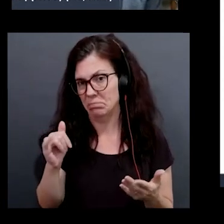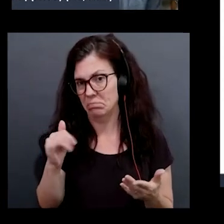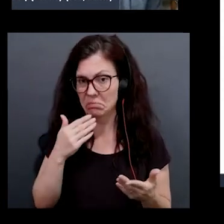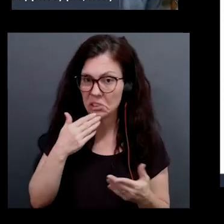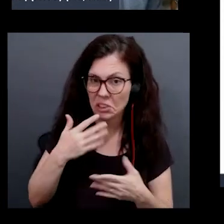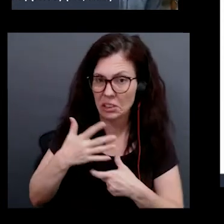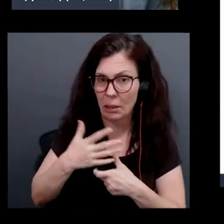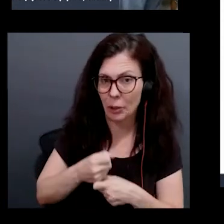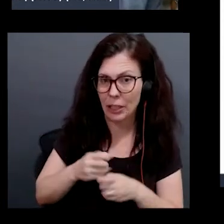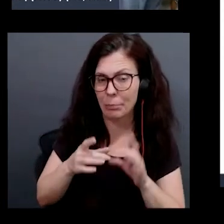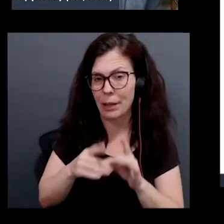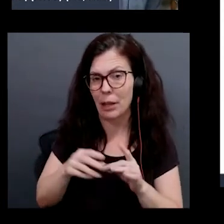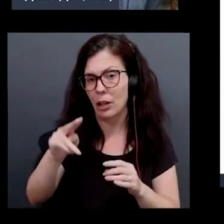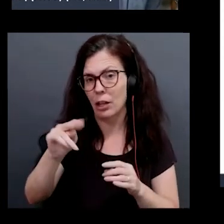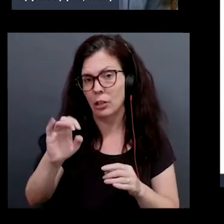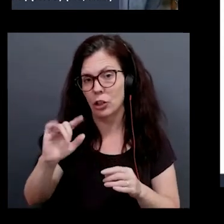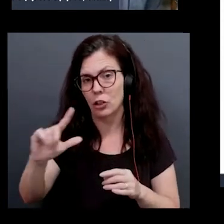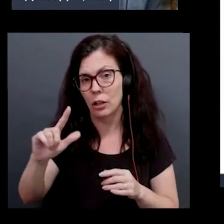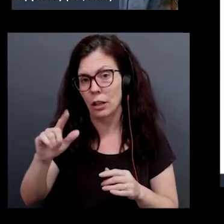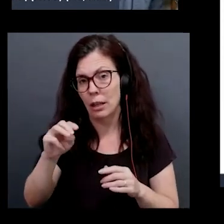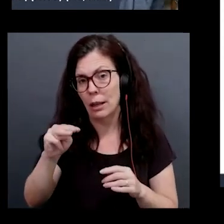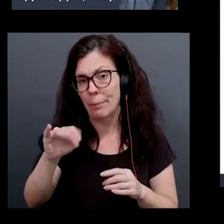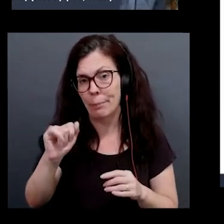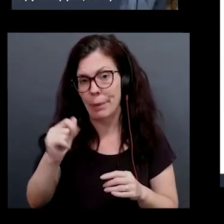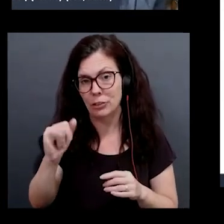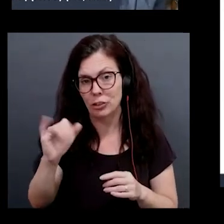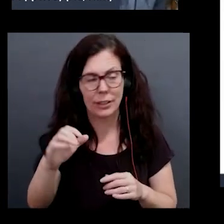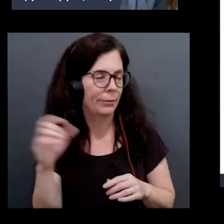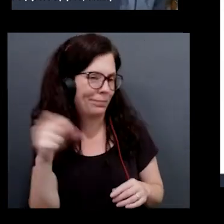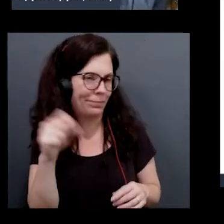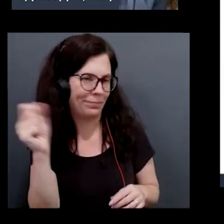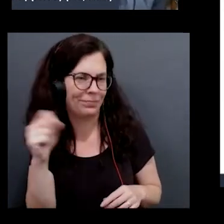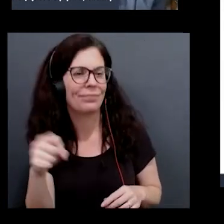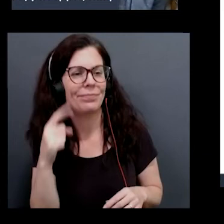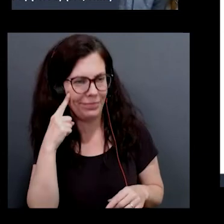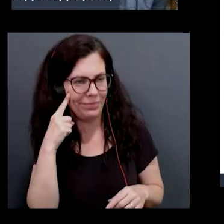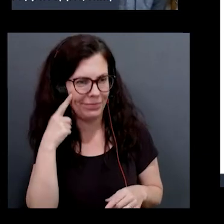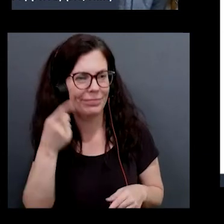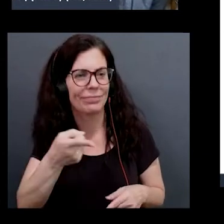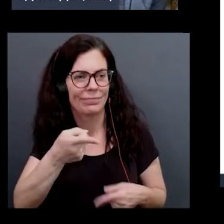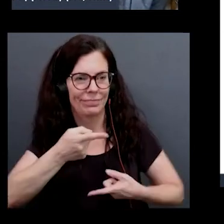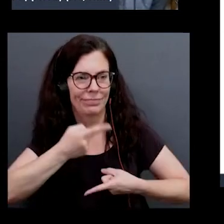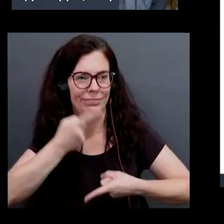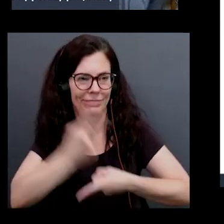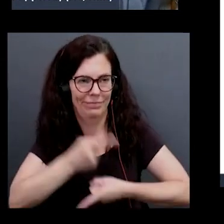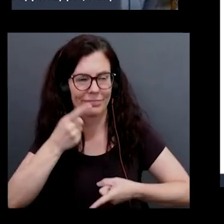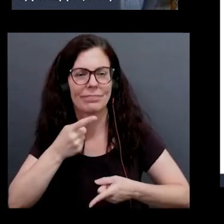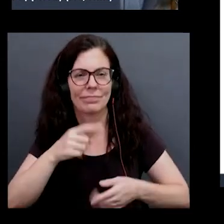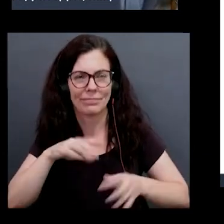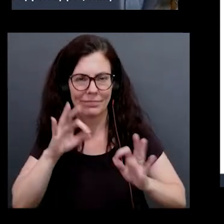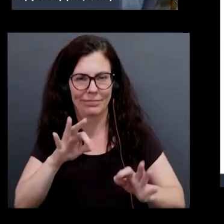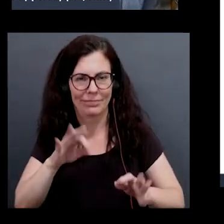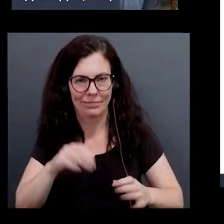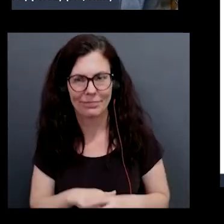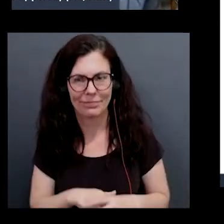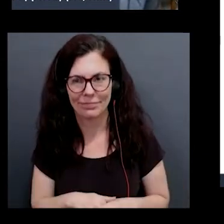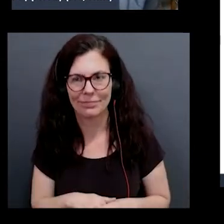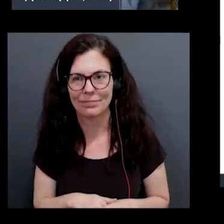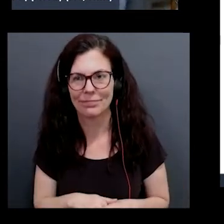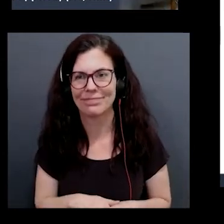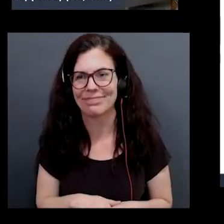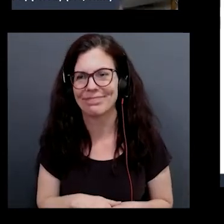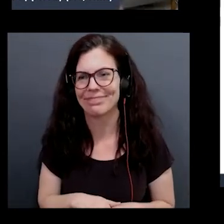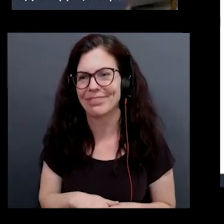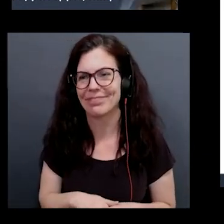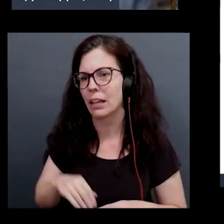neural magic? Yeah, absolutely. I think you've got it on the dot. Oh, I broke that. And if I